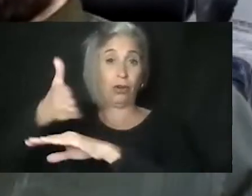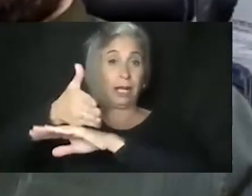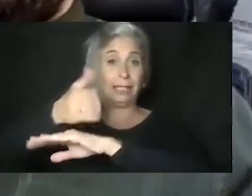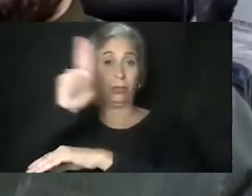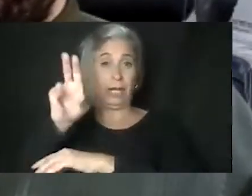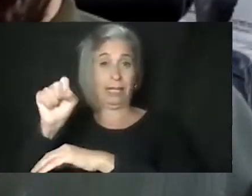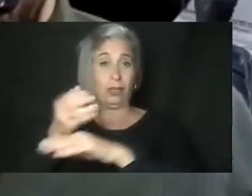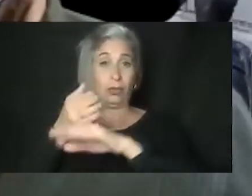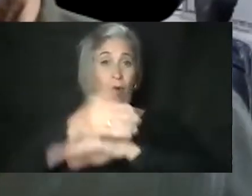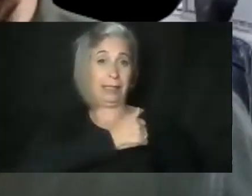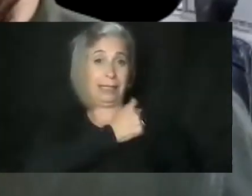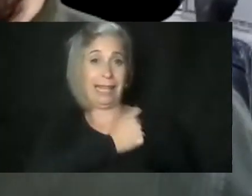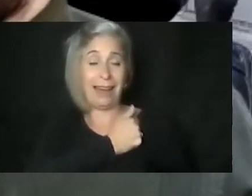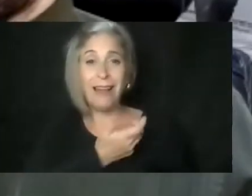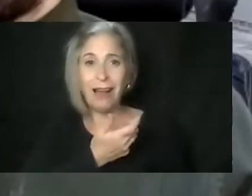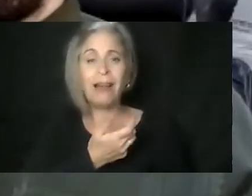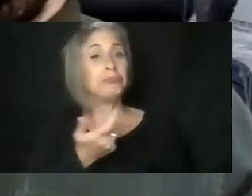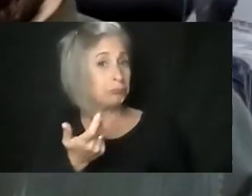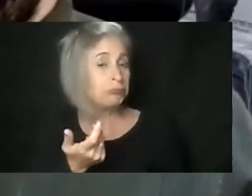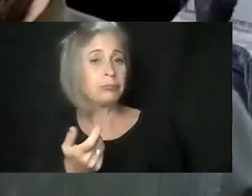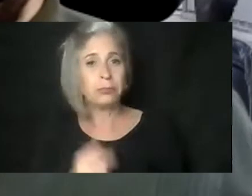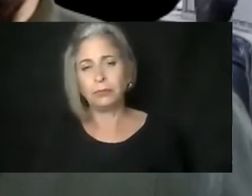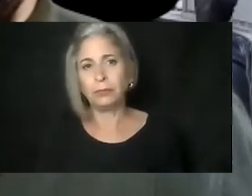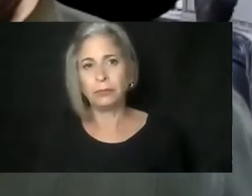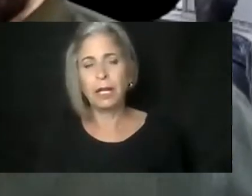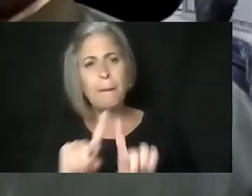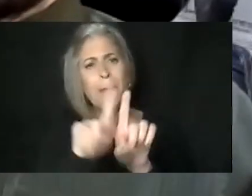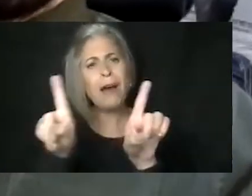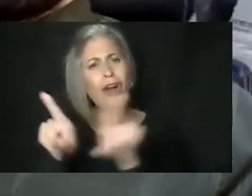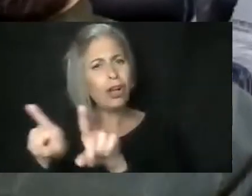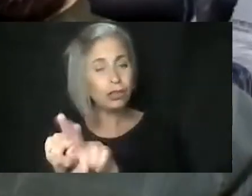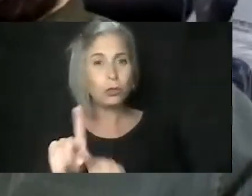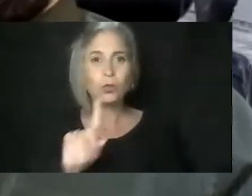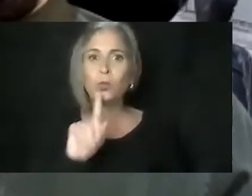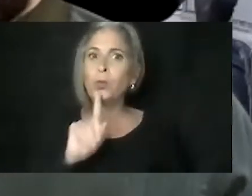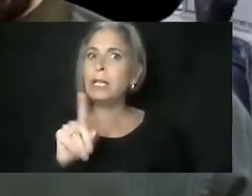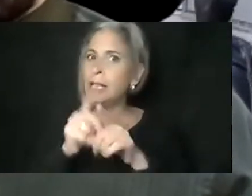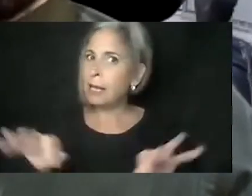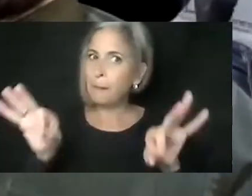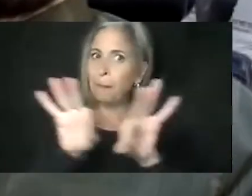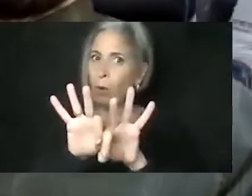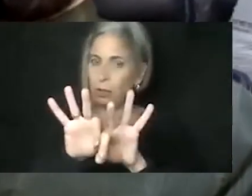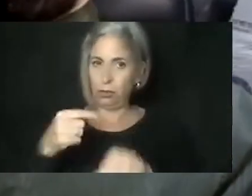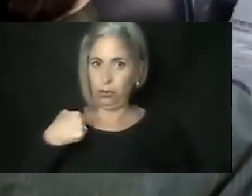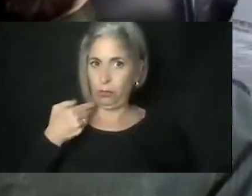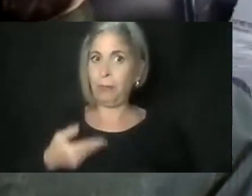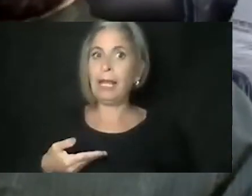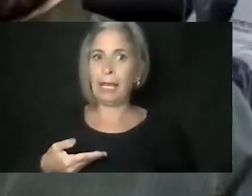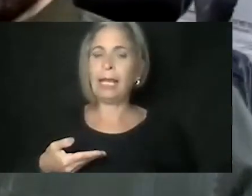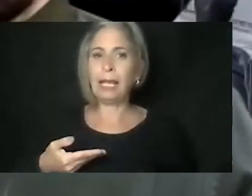States, all that kind of stuff. But it's also really important to me that